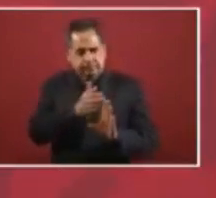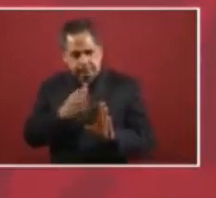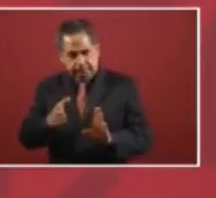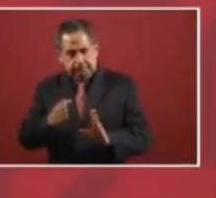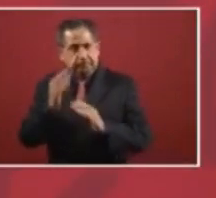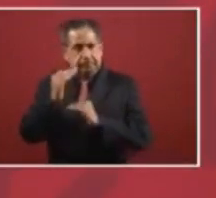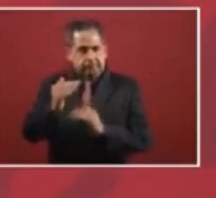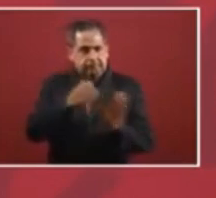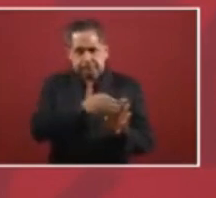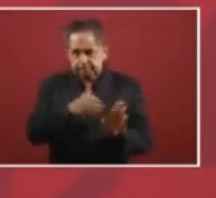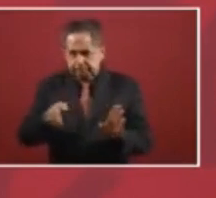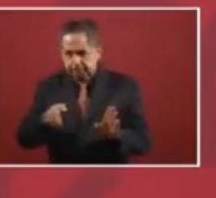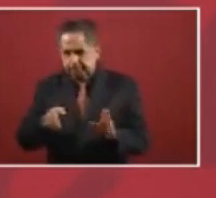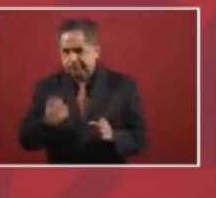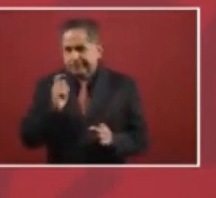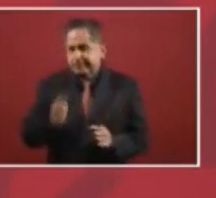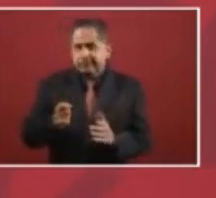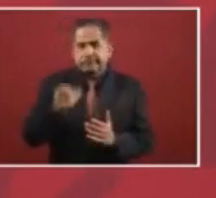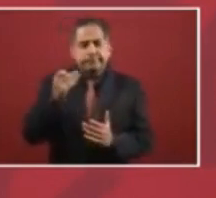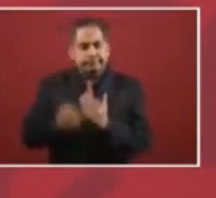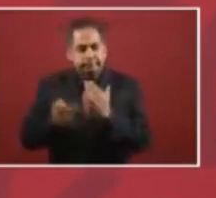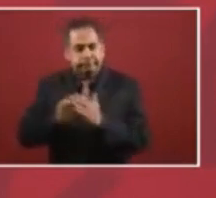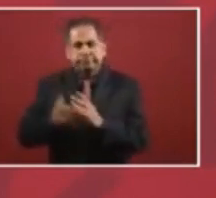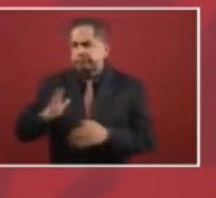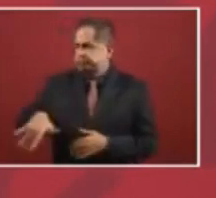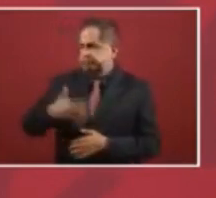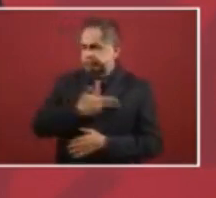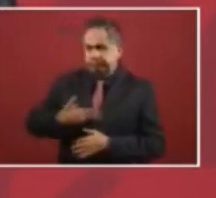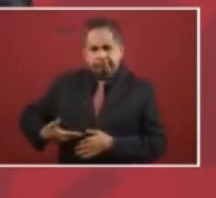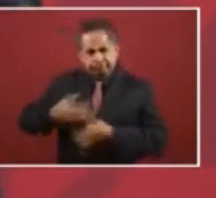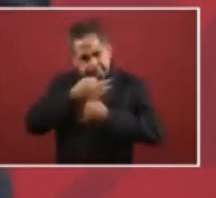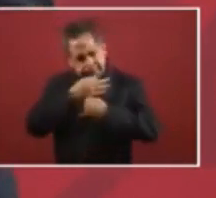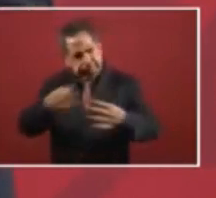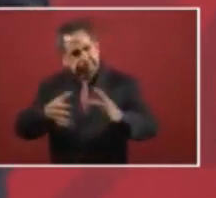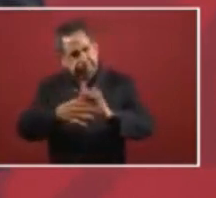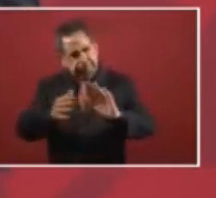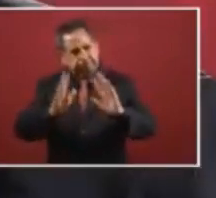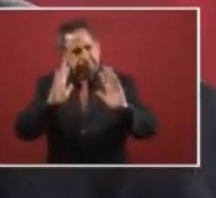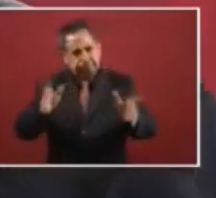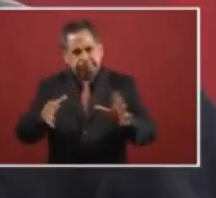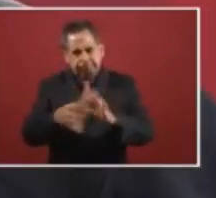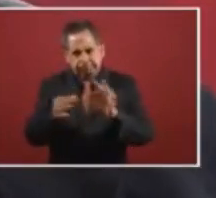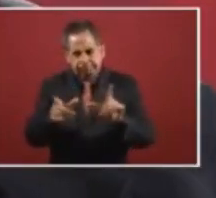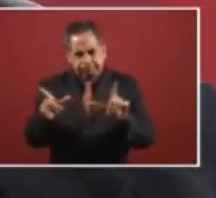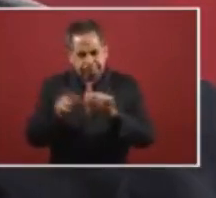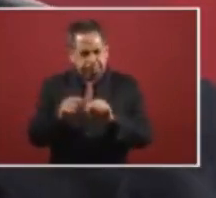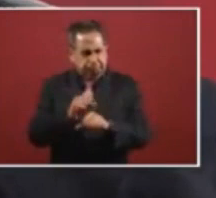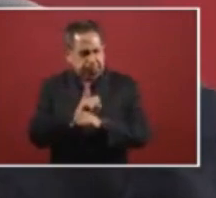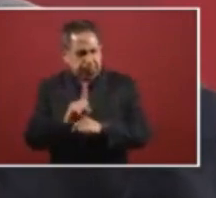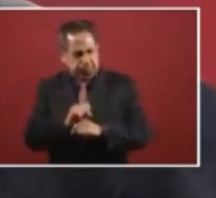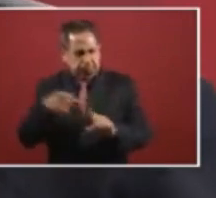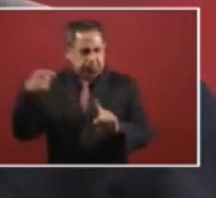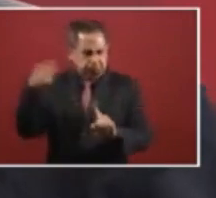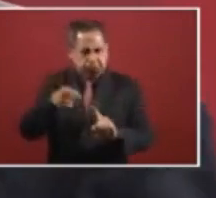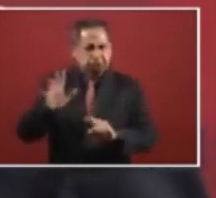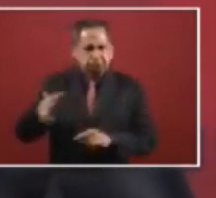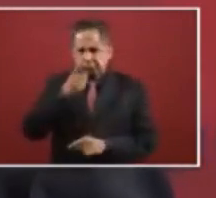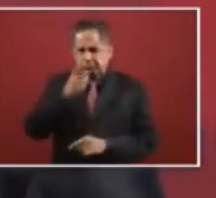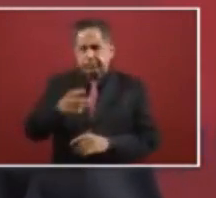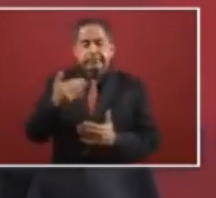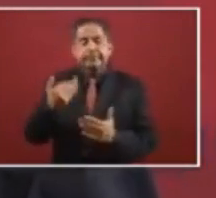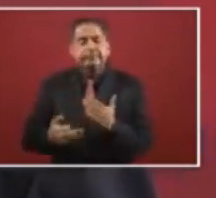And we are going through the first phase. And what we're missing, the president already handled